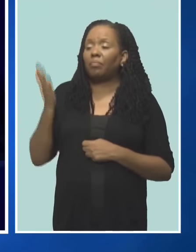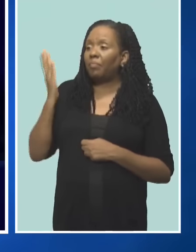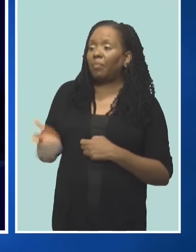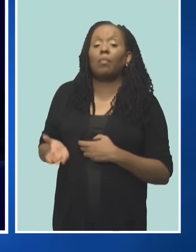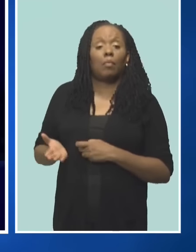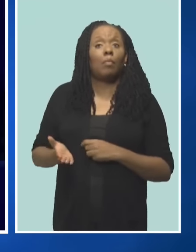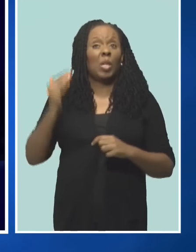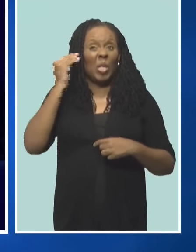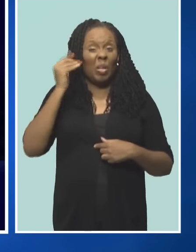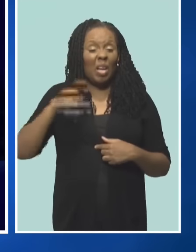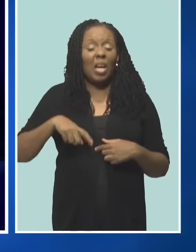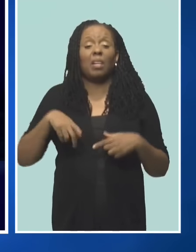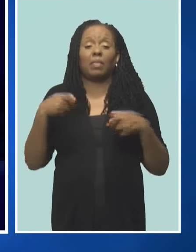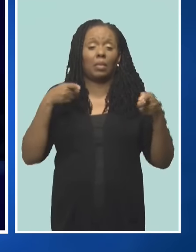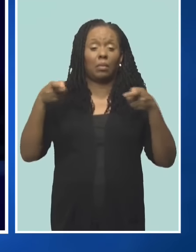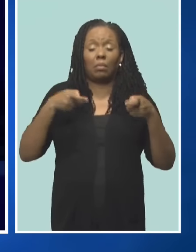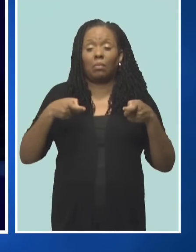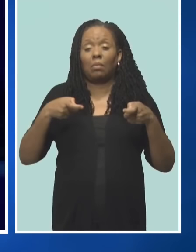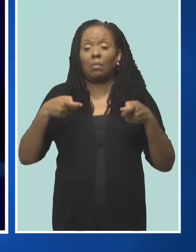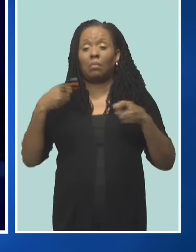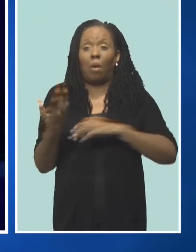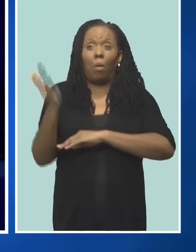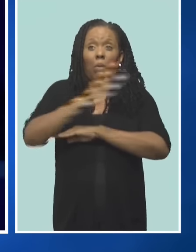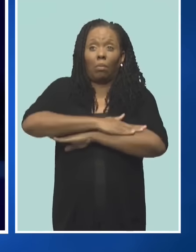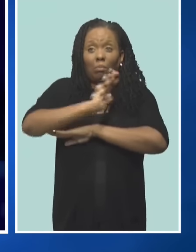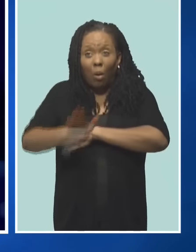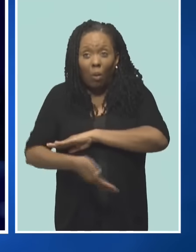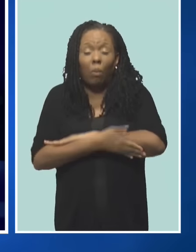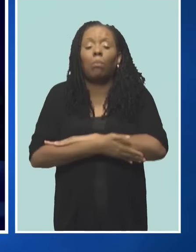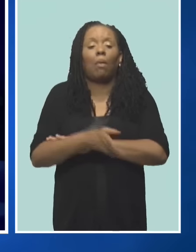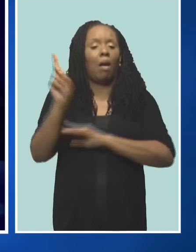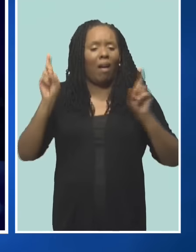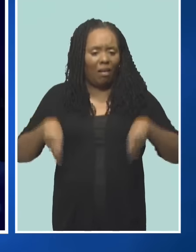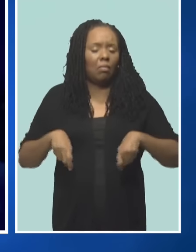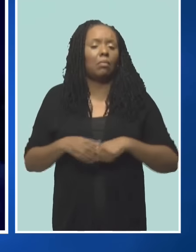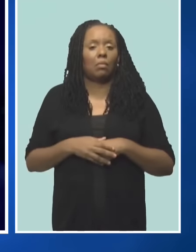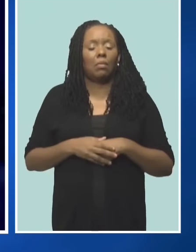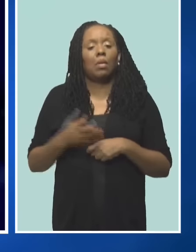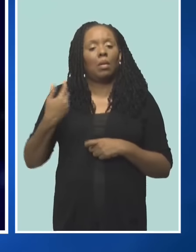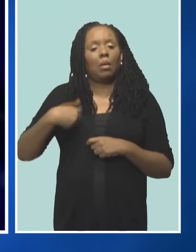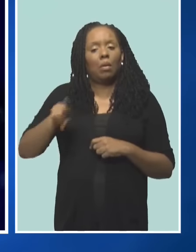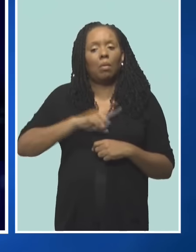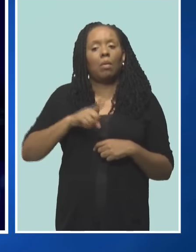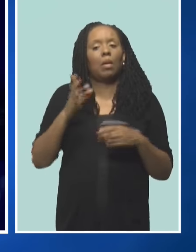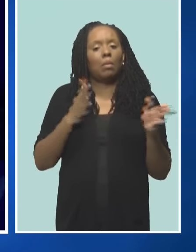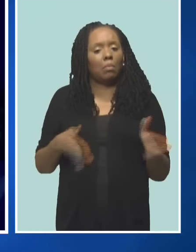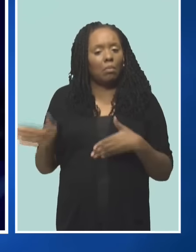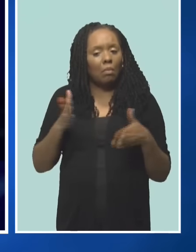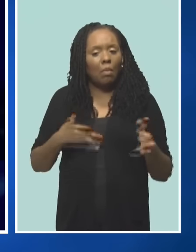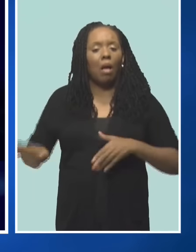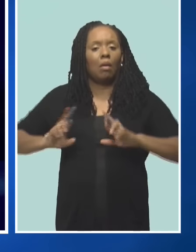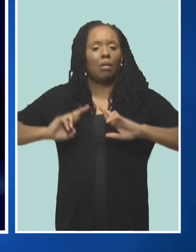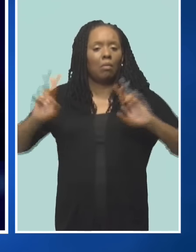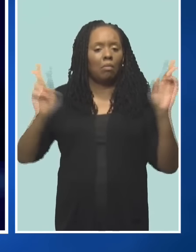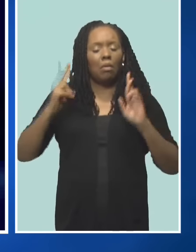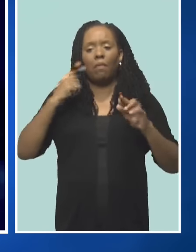know we have to do on a 24-hour basis, and we are well prepared for that